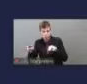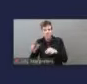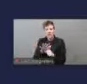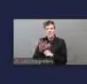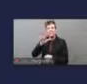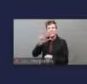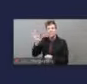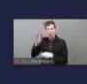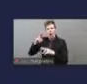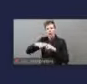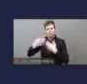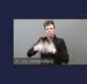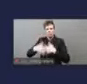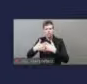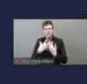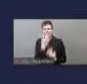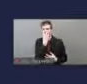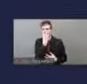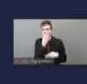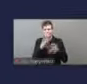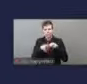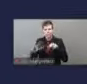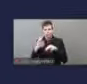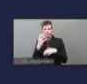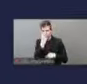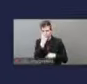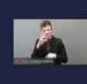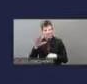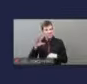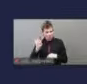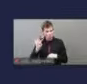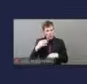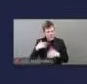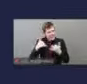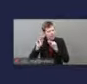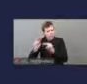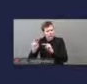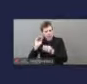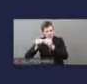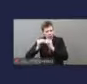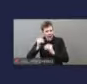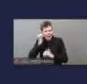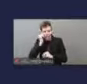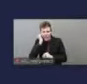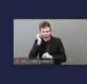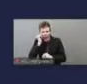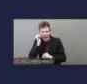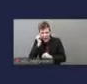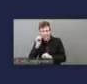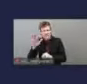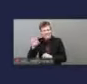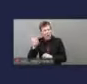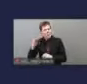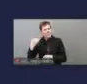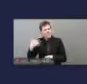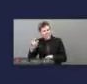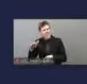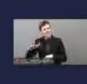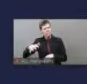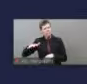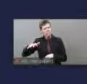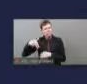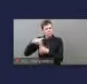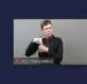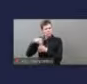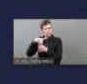to day, week to week. That's a little higher than I would certainly like it, but again, we're trending in the